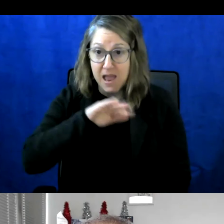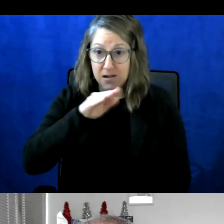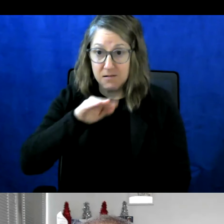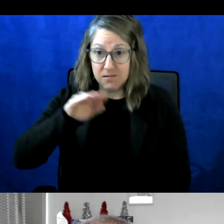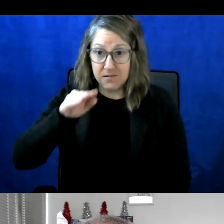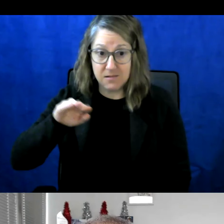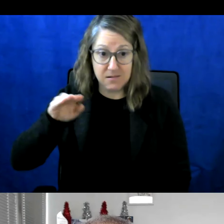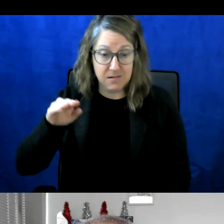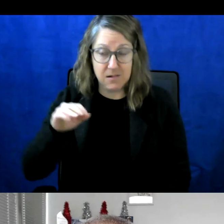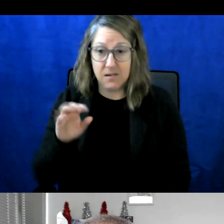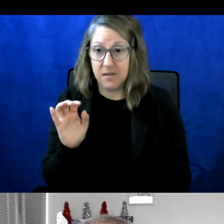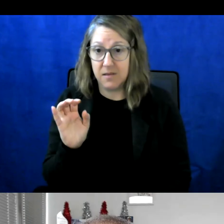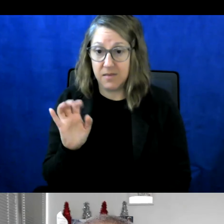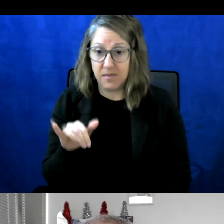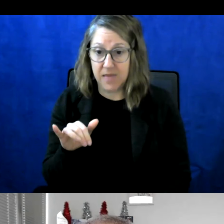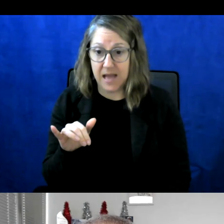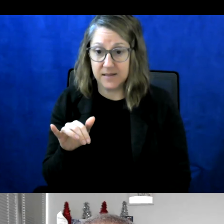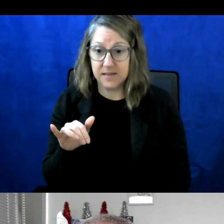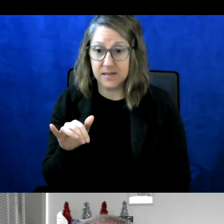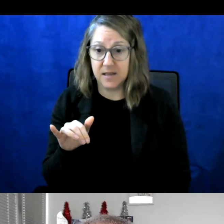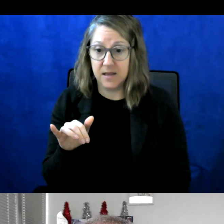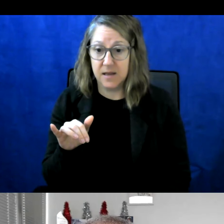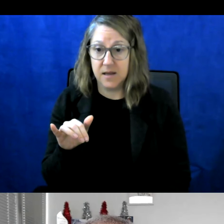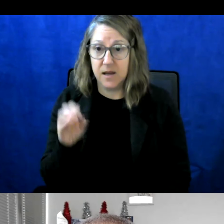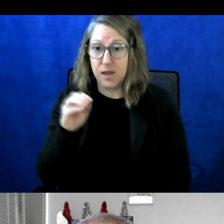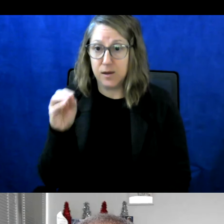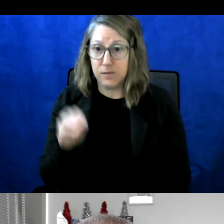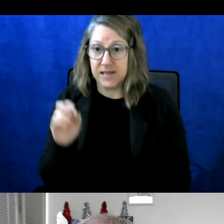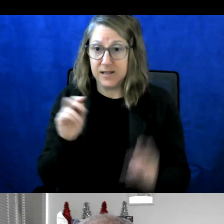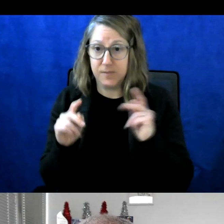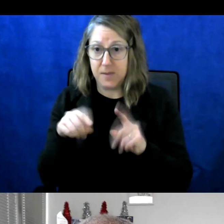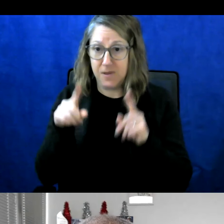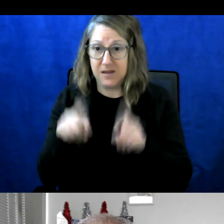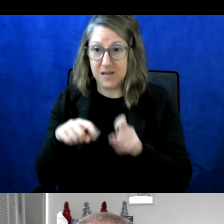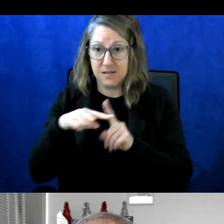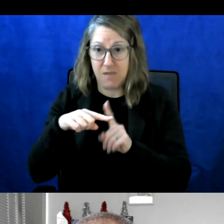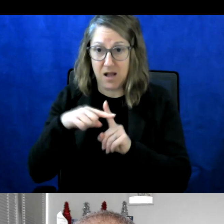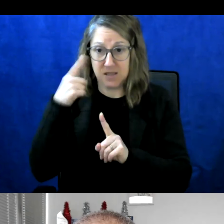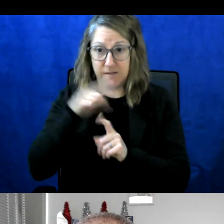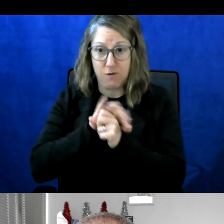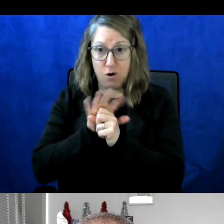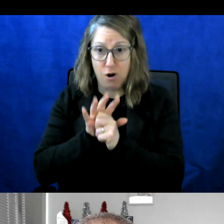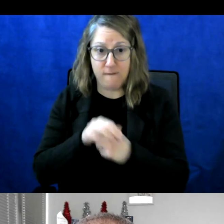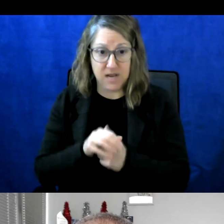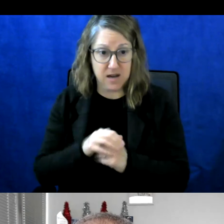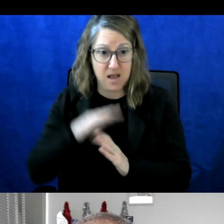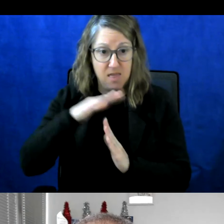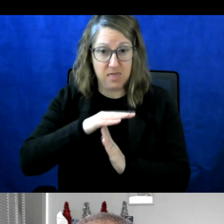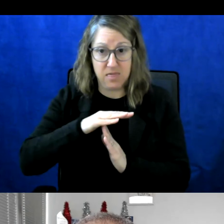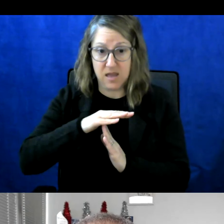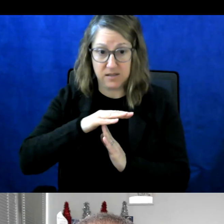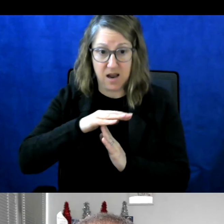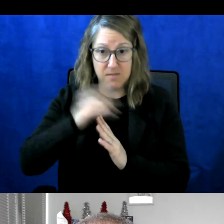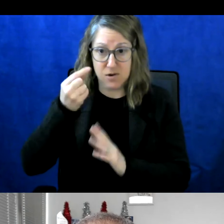red curves are the proportion of people who test positive for COVID. The top line is the